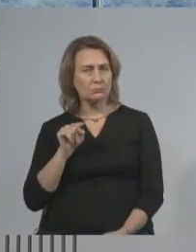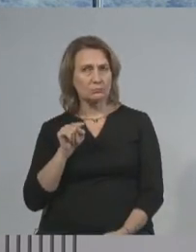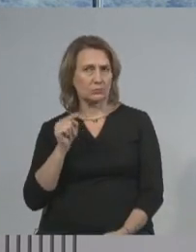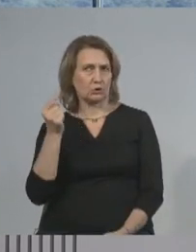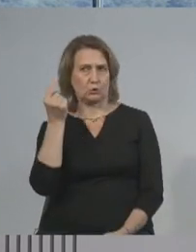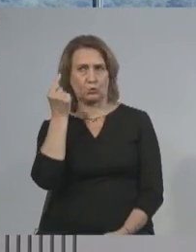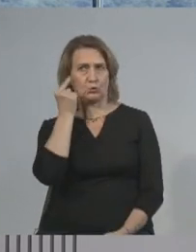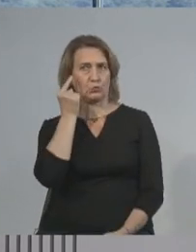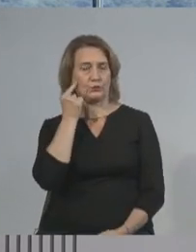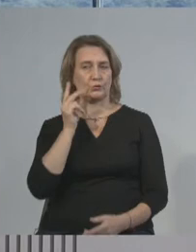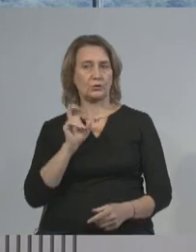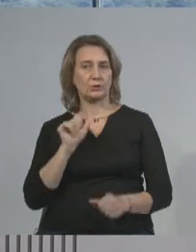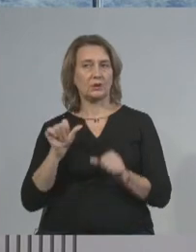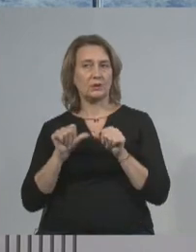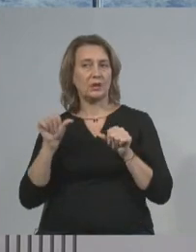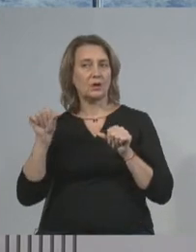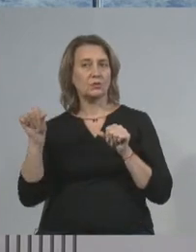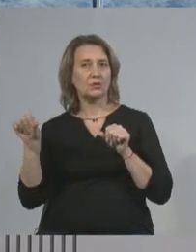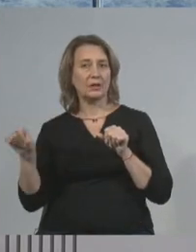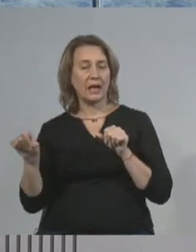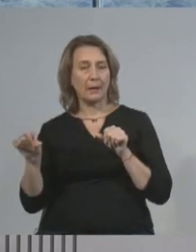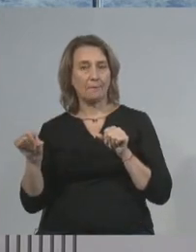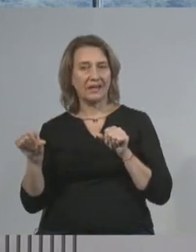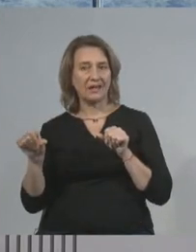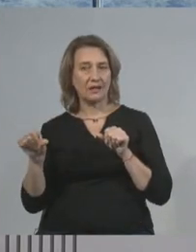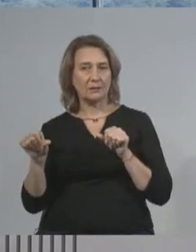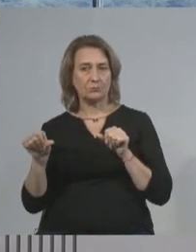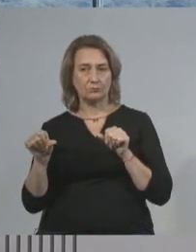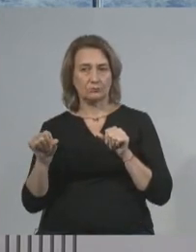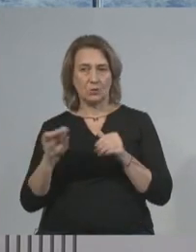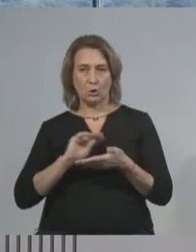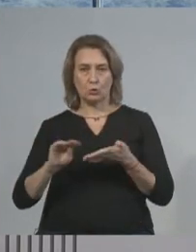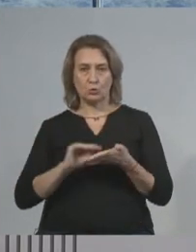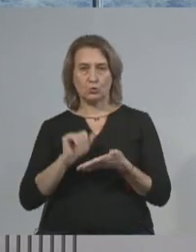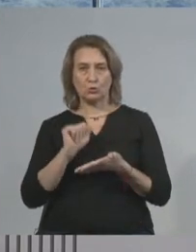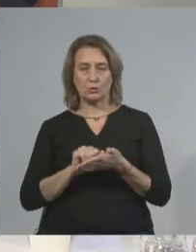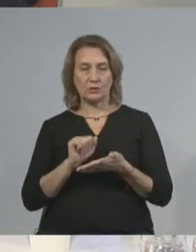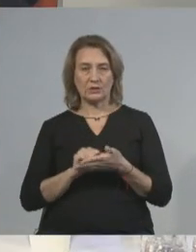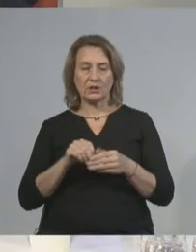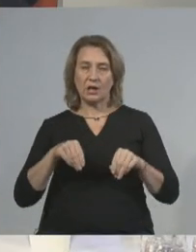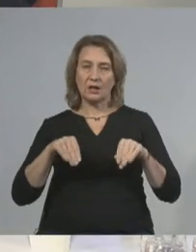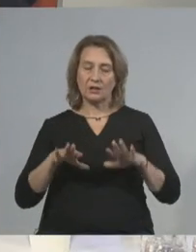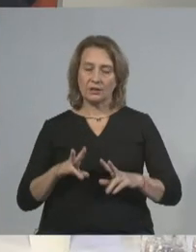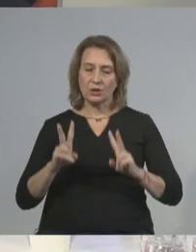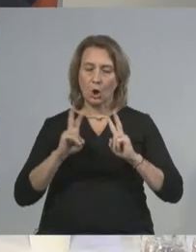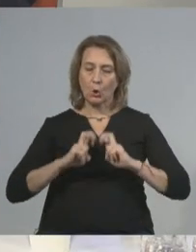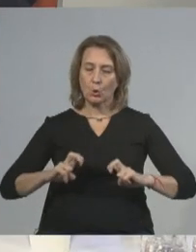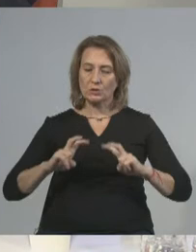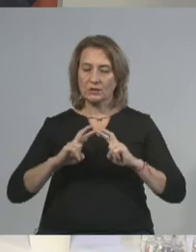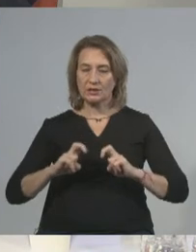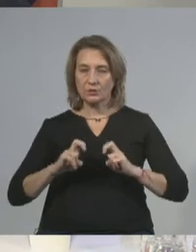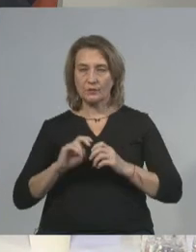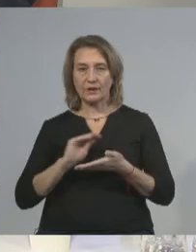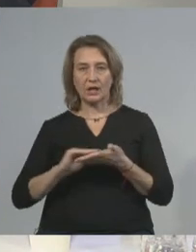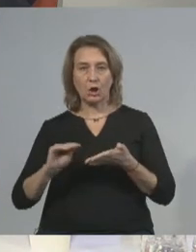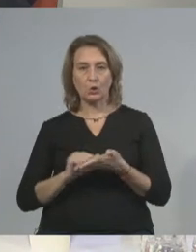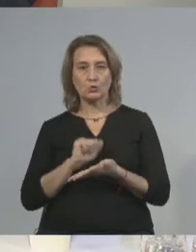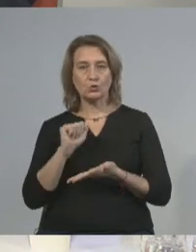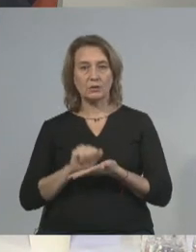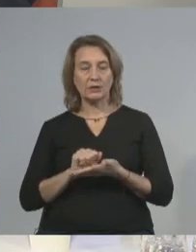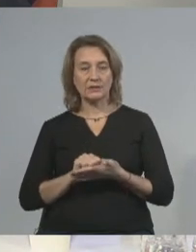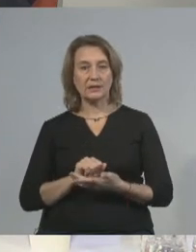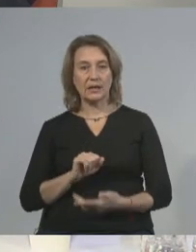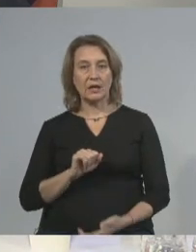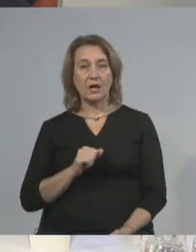that it sounds like it's a separate type of journalism like there is decision journalism or investigative